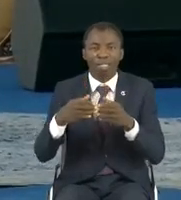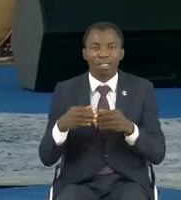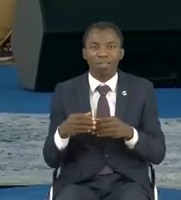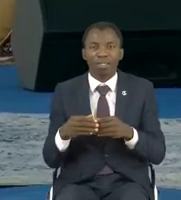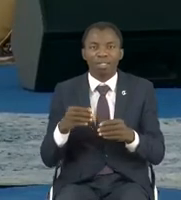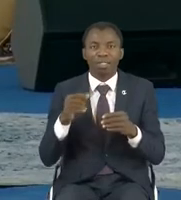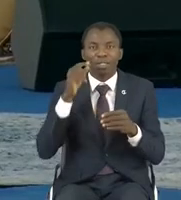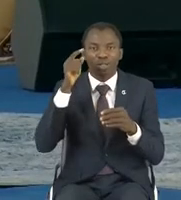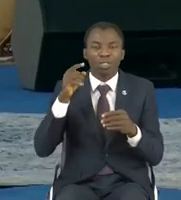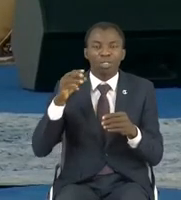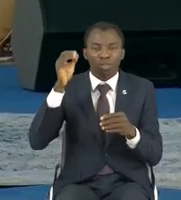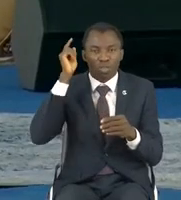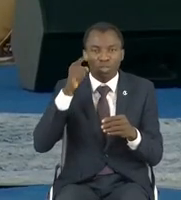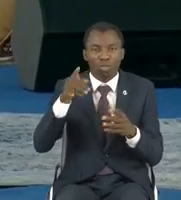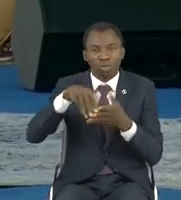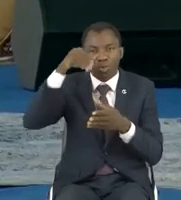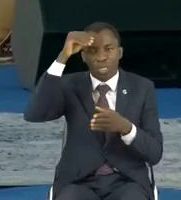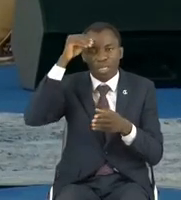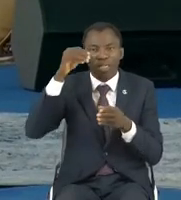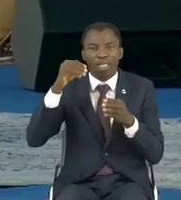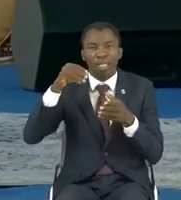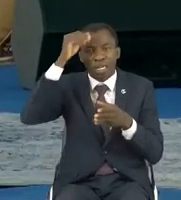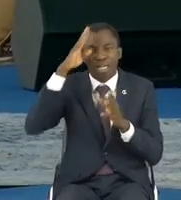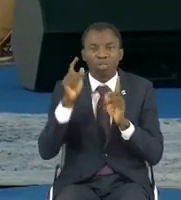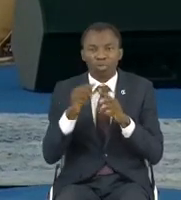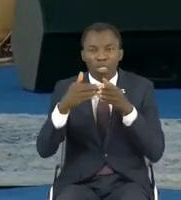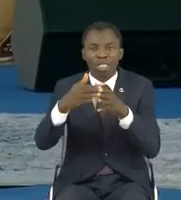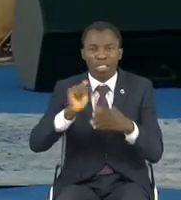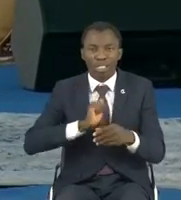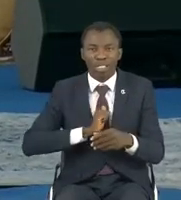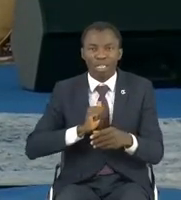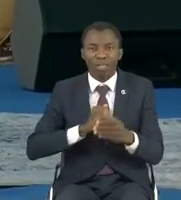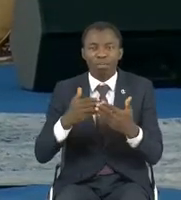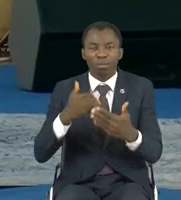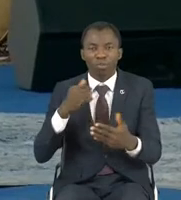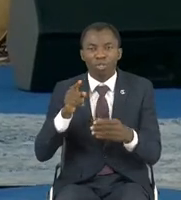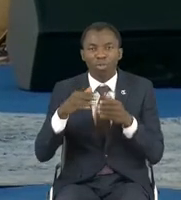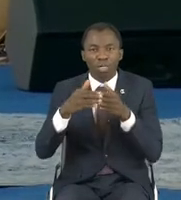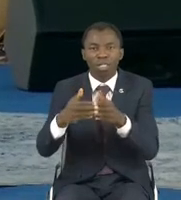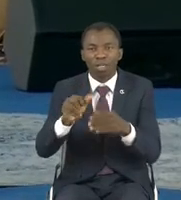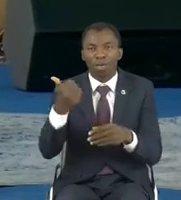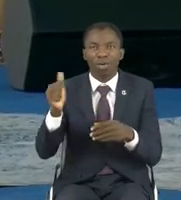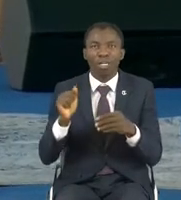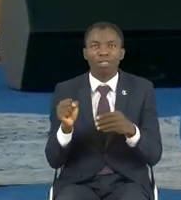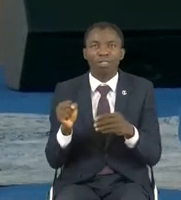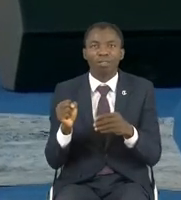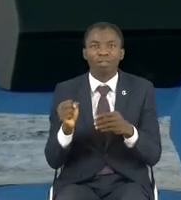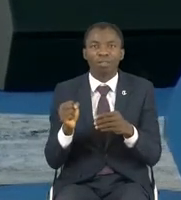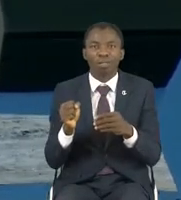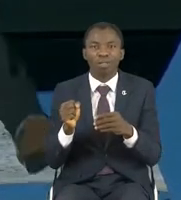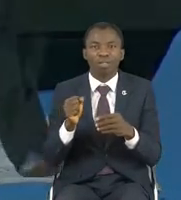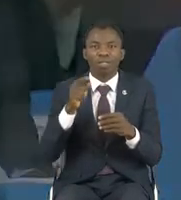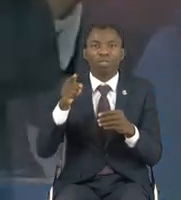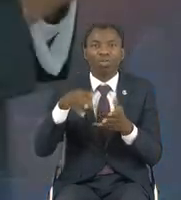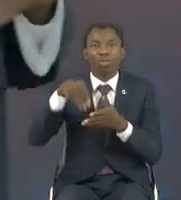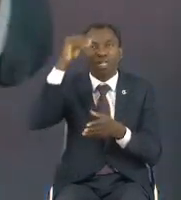learn to lead self before you lead others. You learn